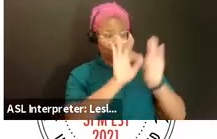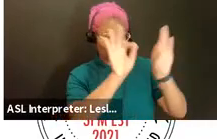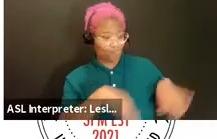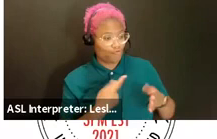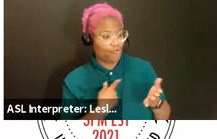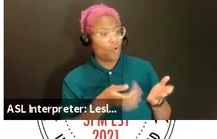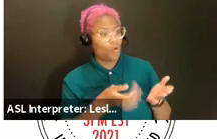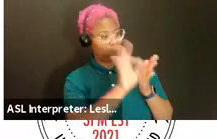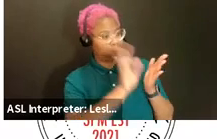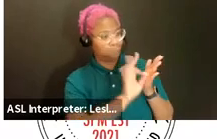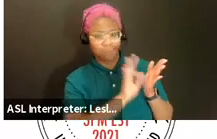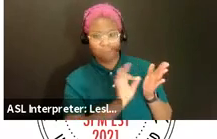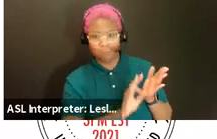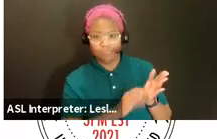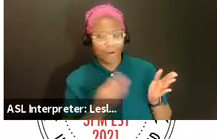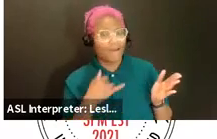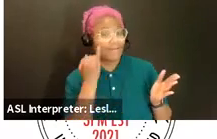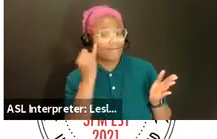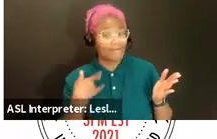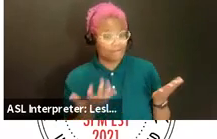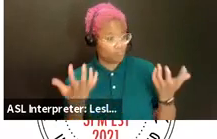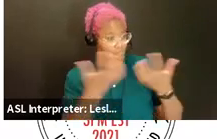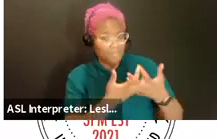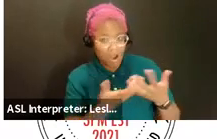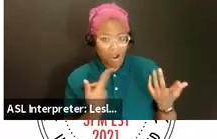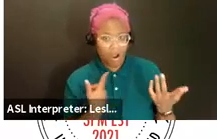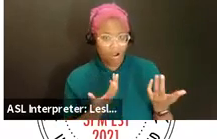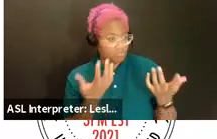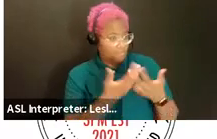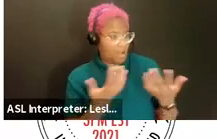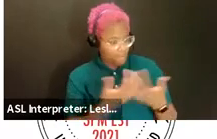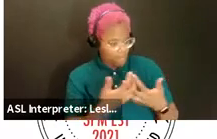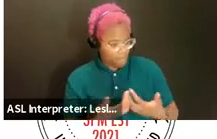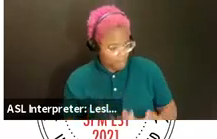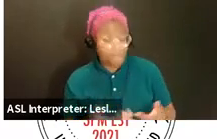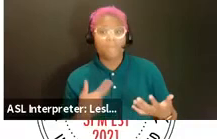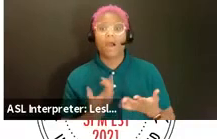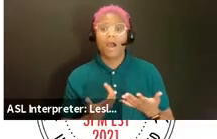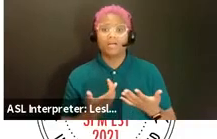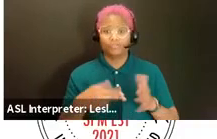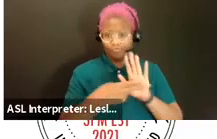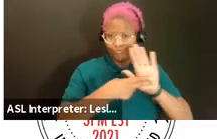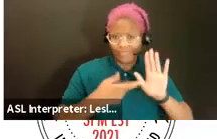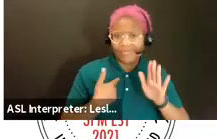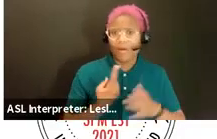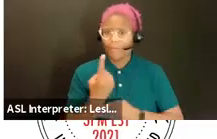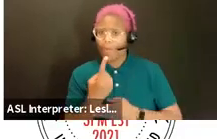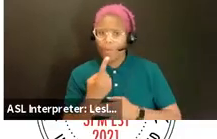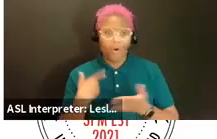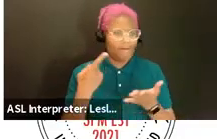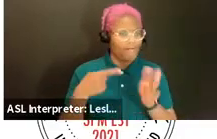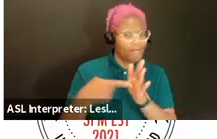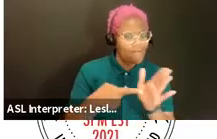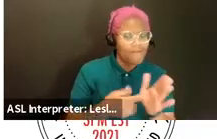of, if you hit the 4 elements of evidence type 1 and the 3 elements of evidence type 2, you will